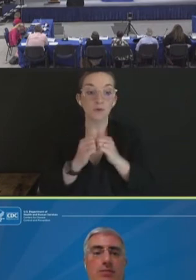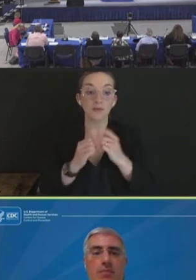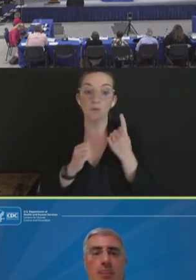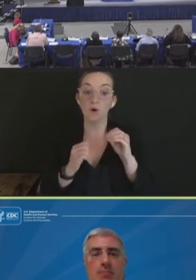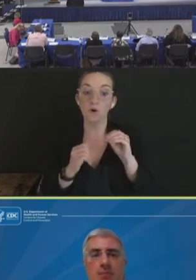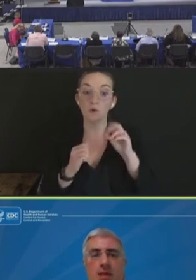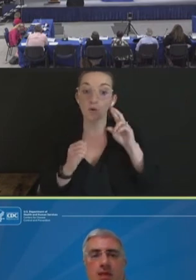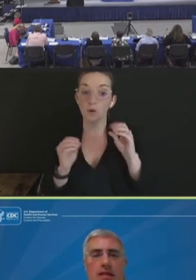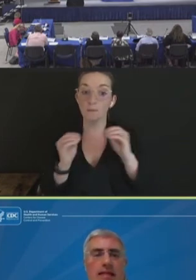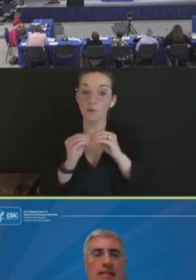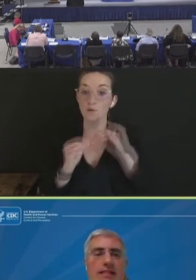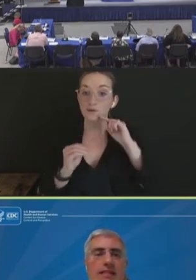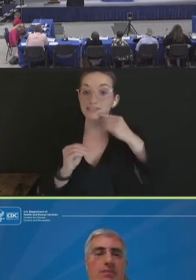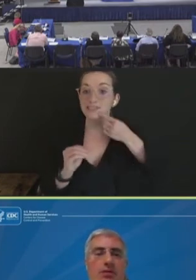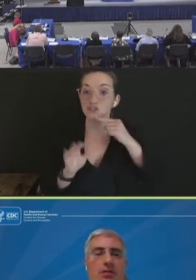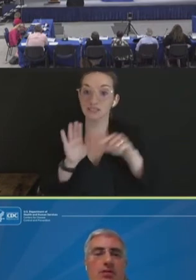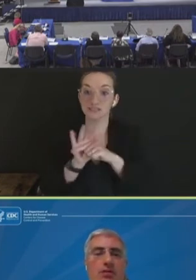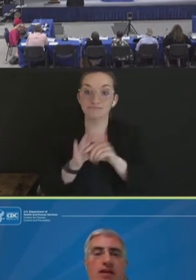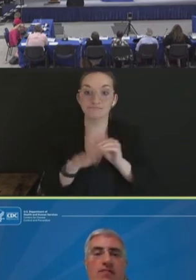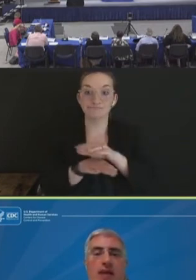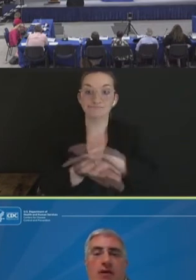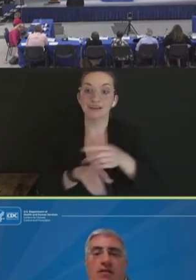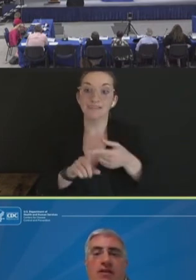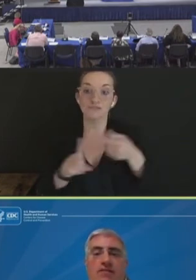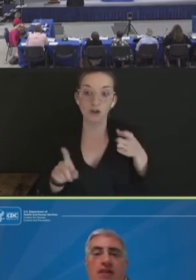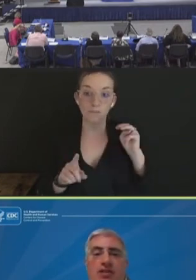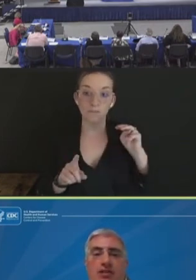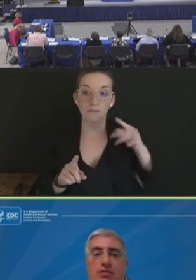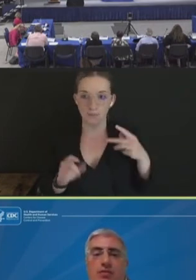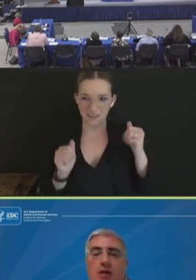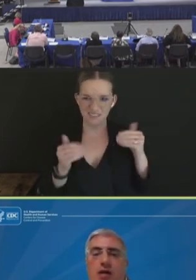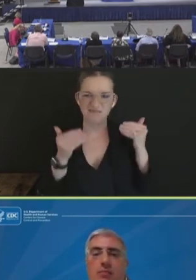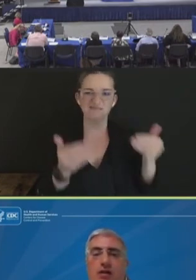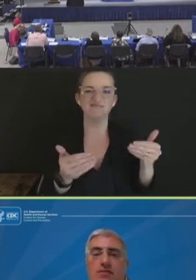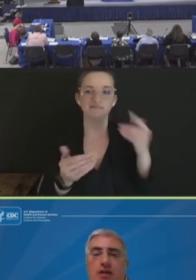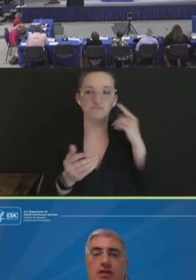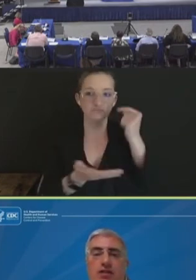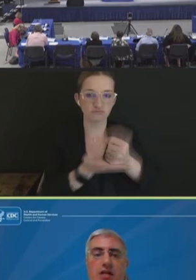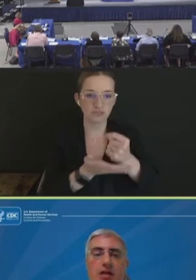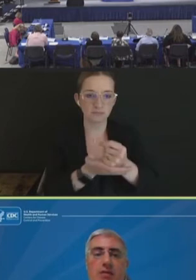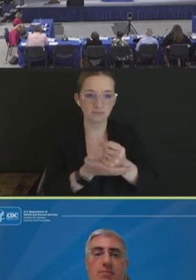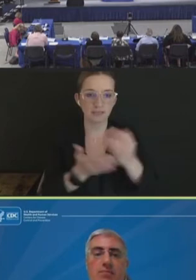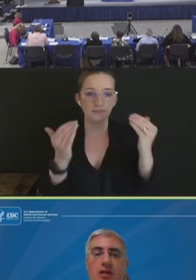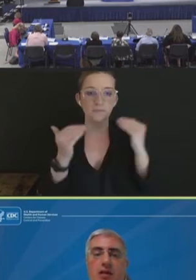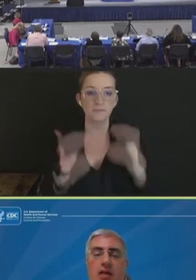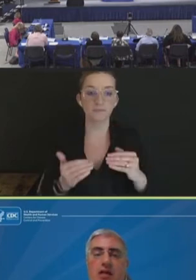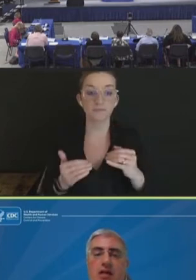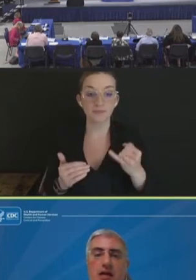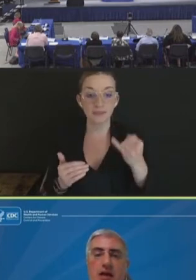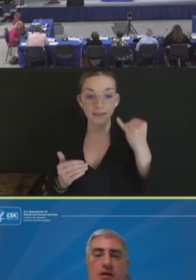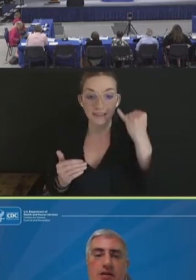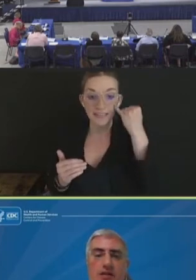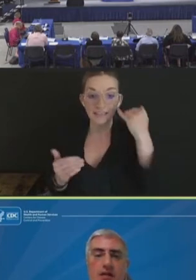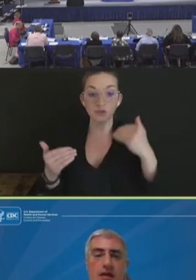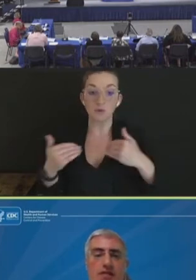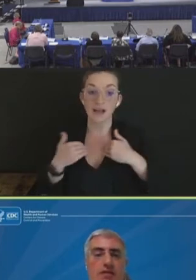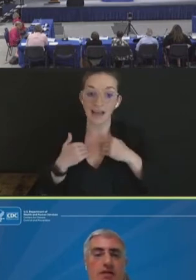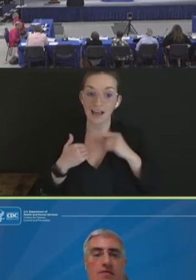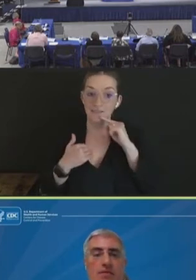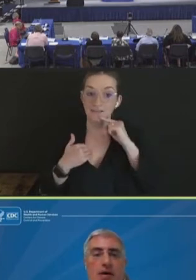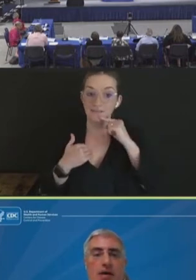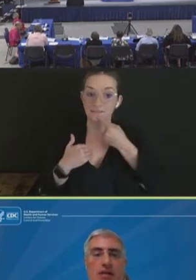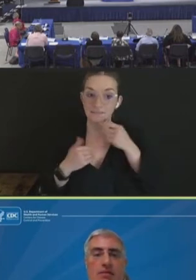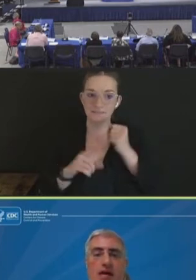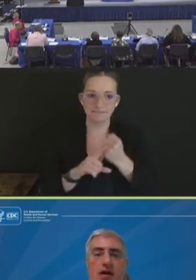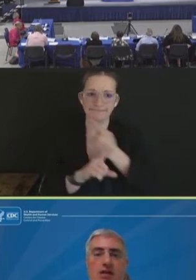monkeypox. Lastly, persons who have aberrant infections with monkeypox virus in areas of